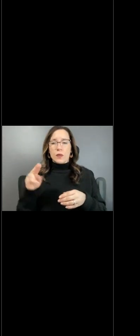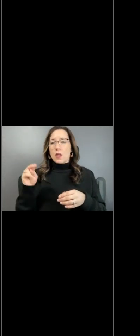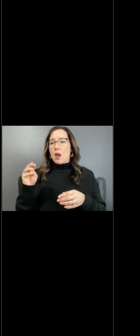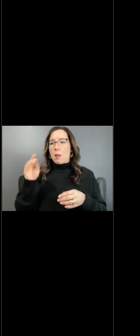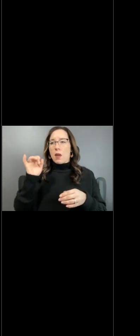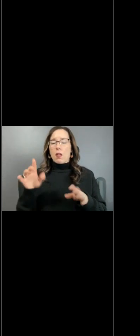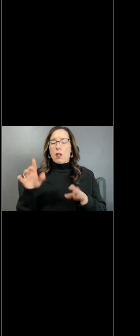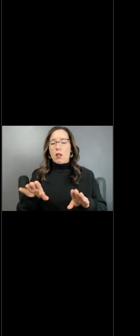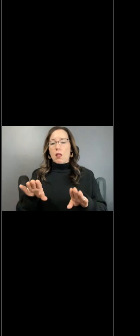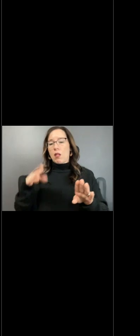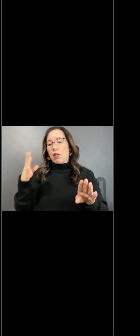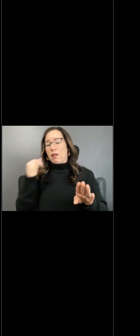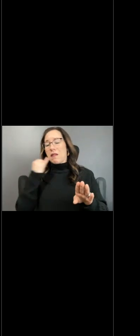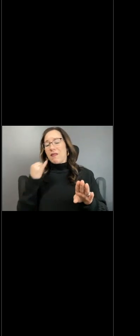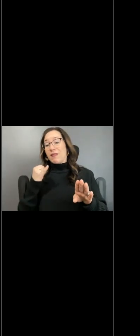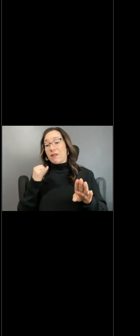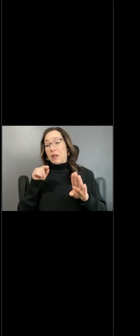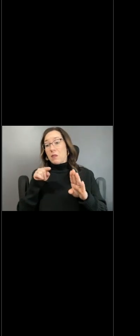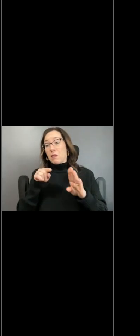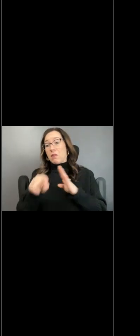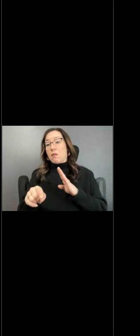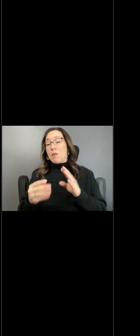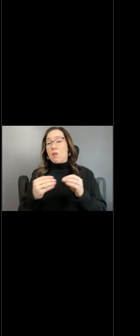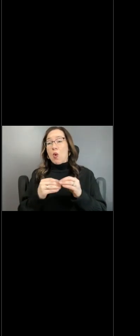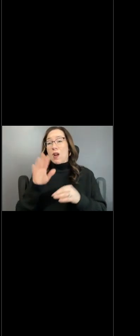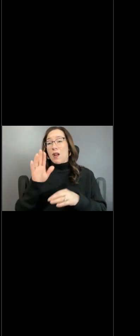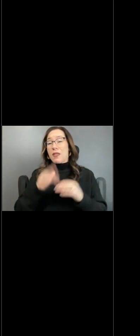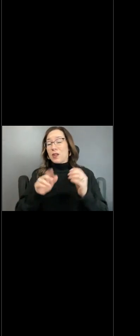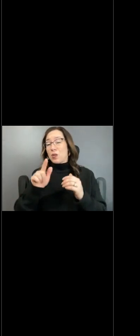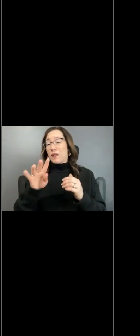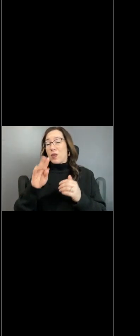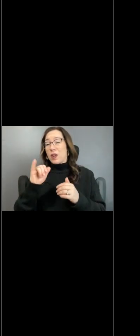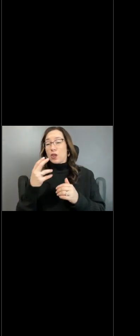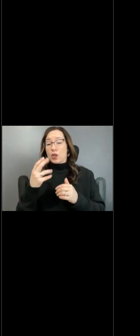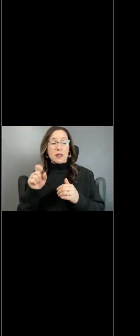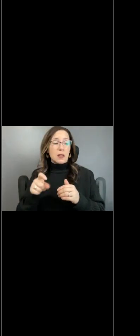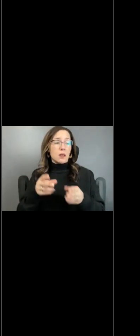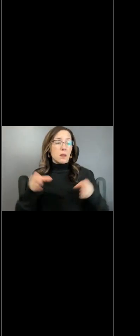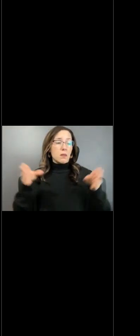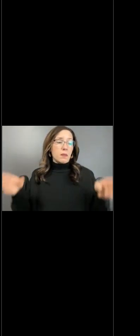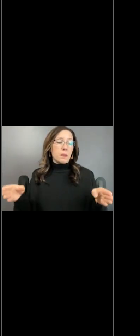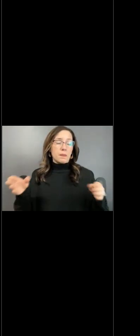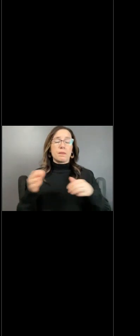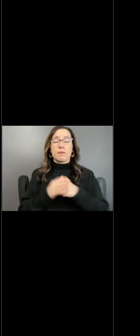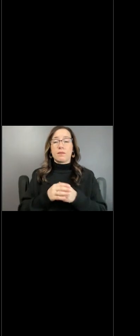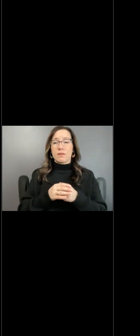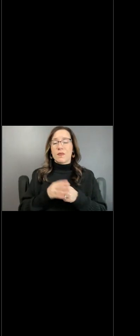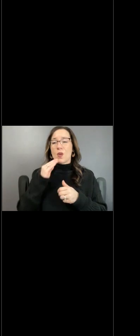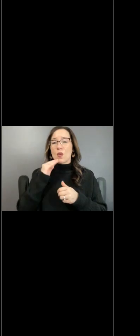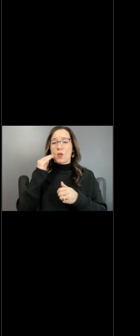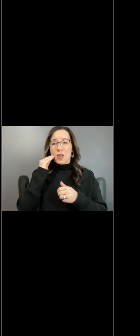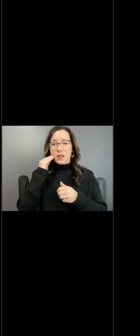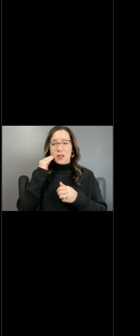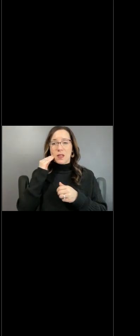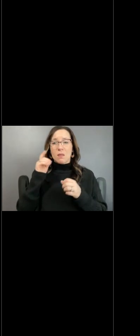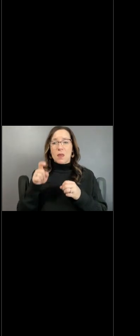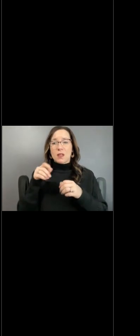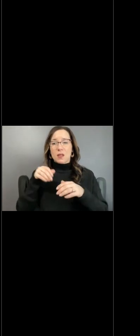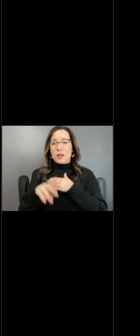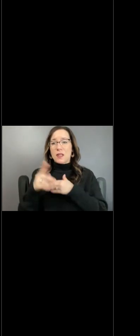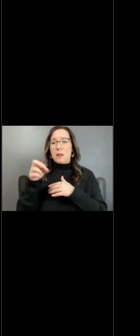the closet will be deeper than 24 inches, and it is anticipated that the resident will have to go into the pantry. That being